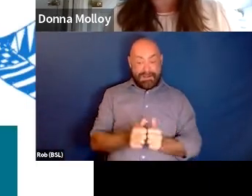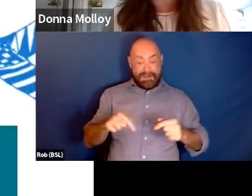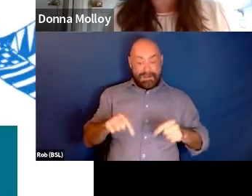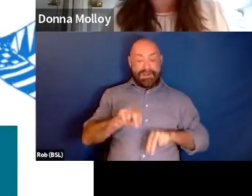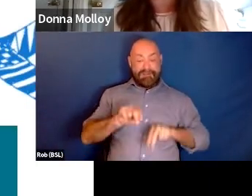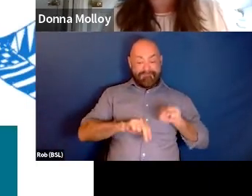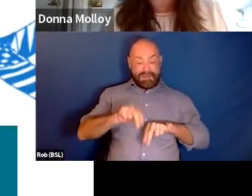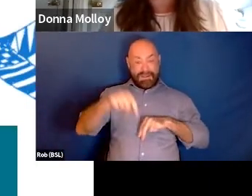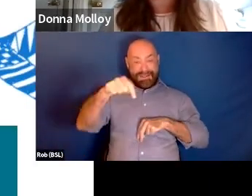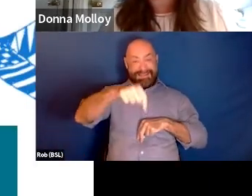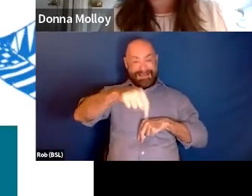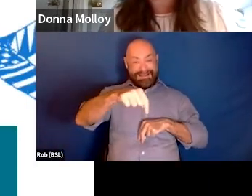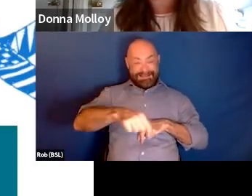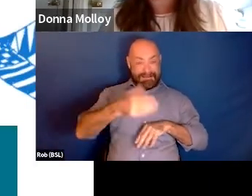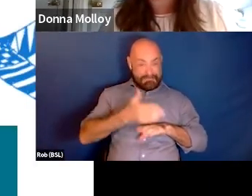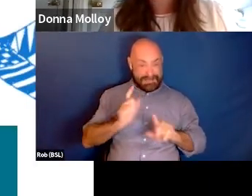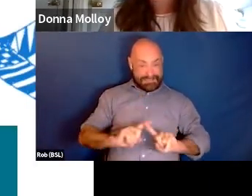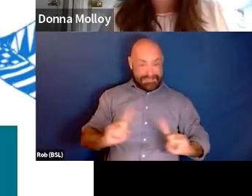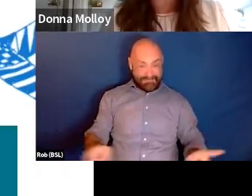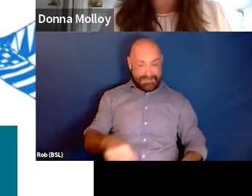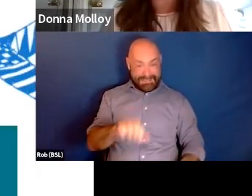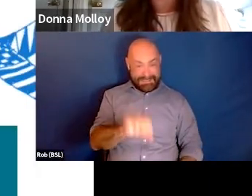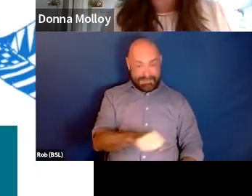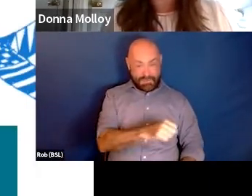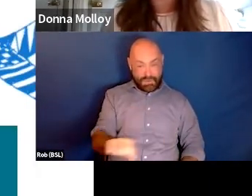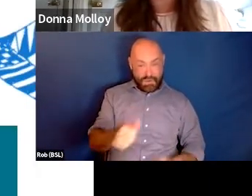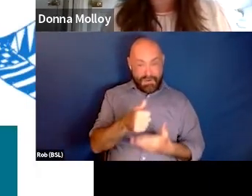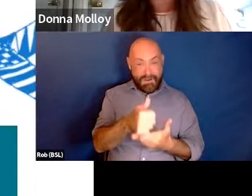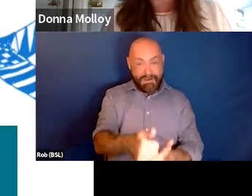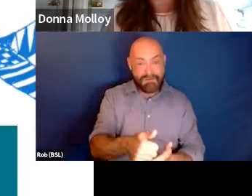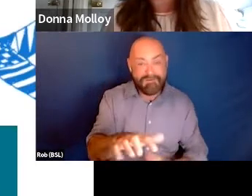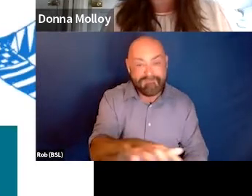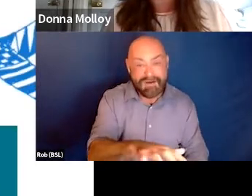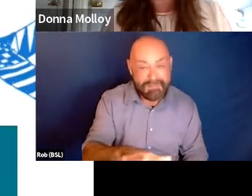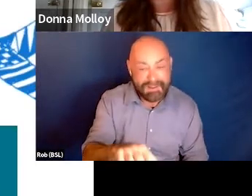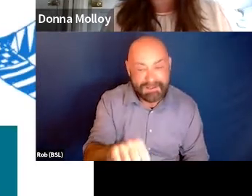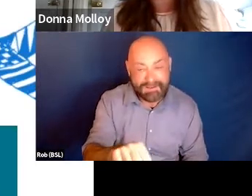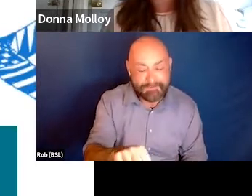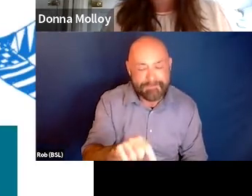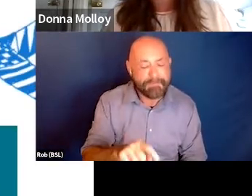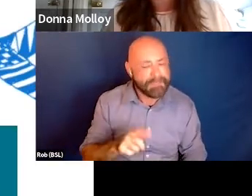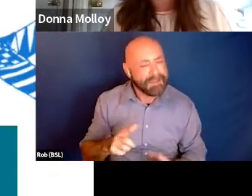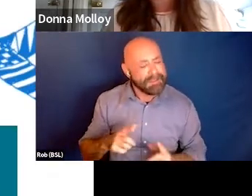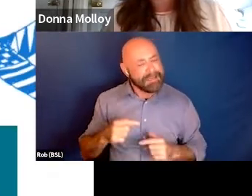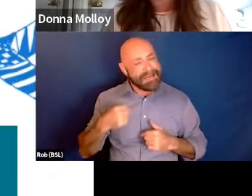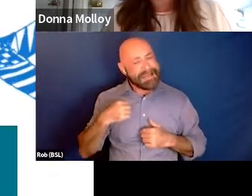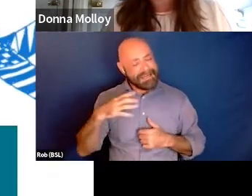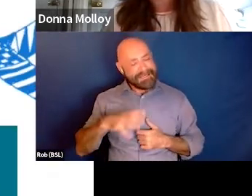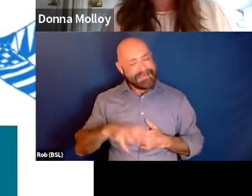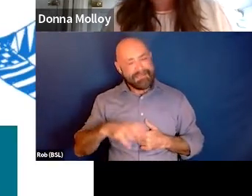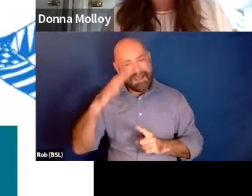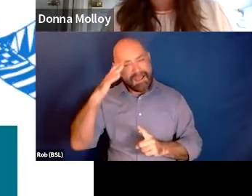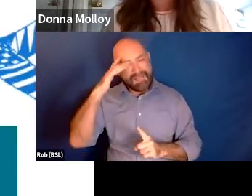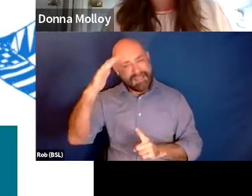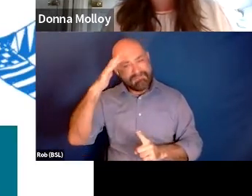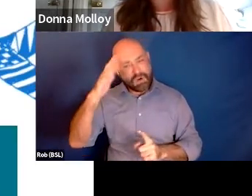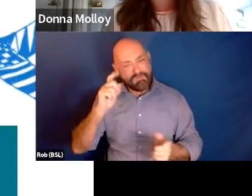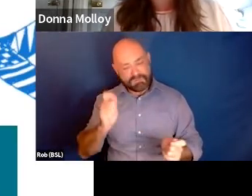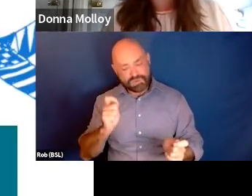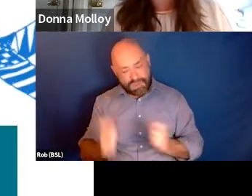and whether that's made a difference to families. And this work involves building a theory of change for the local area